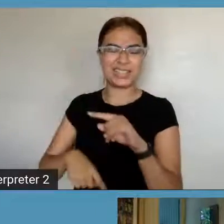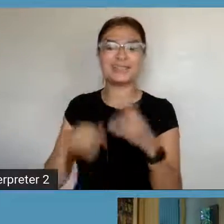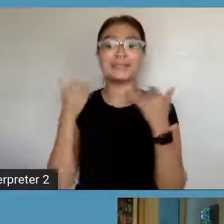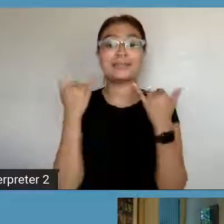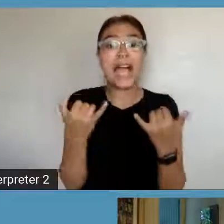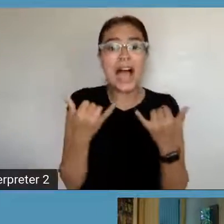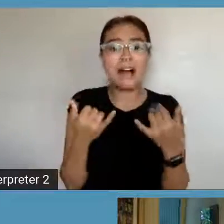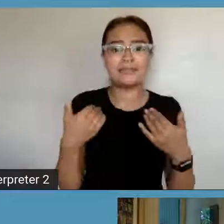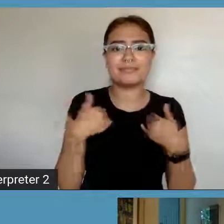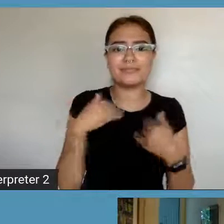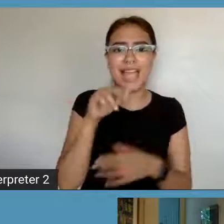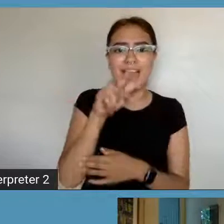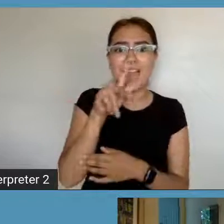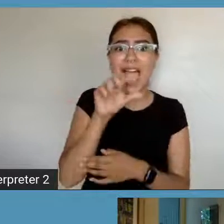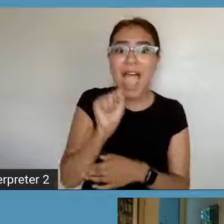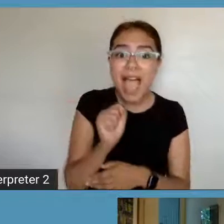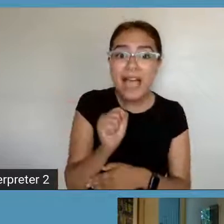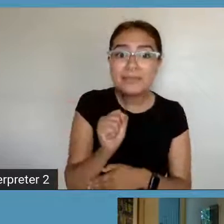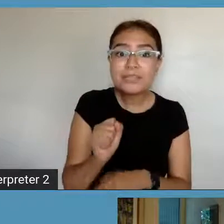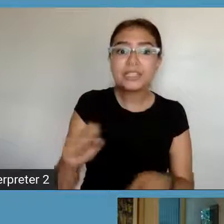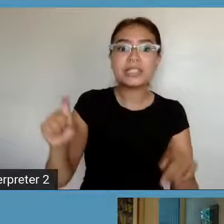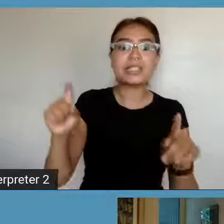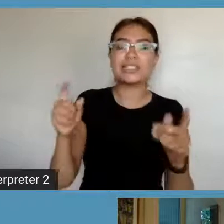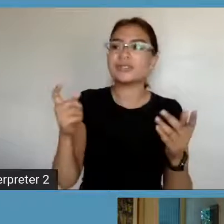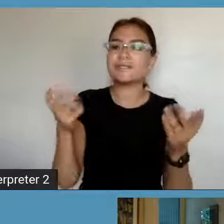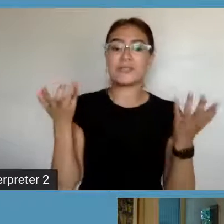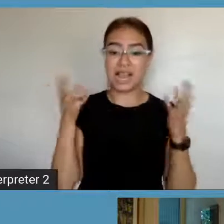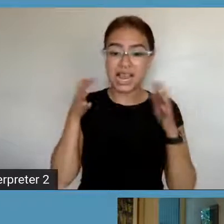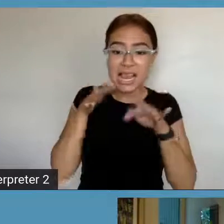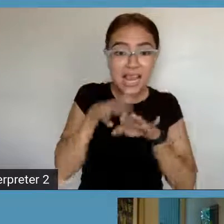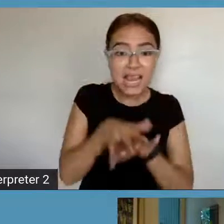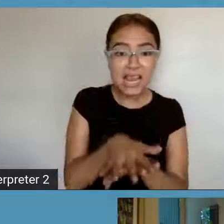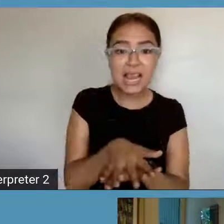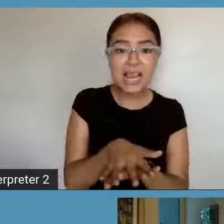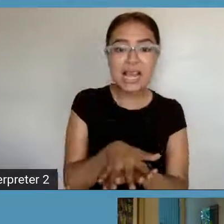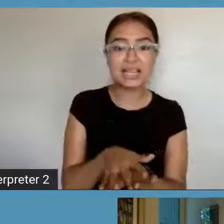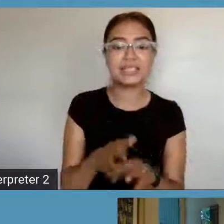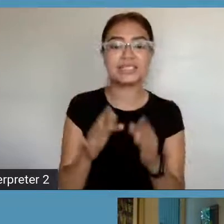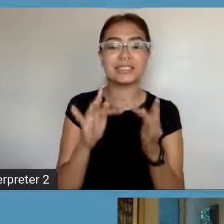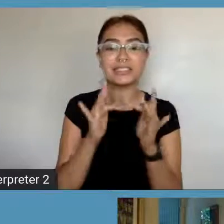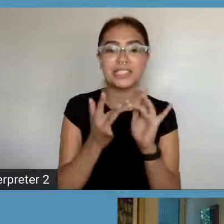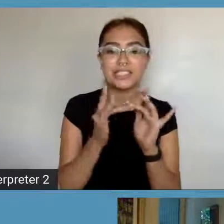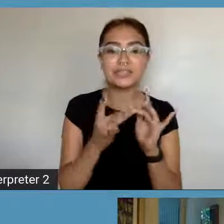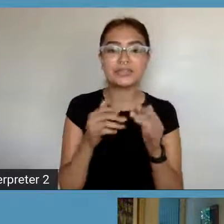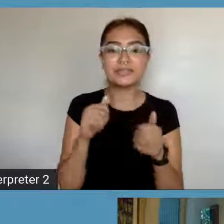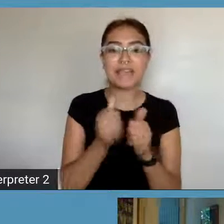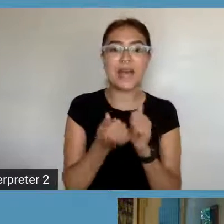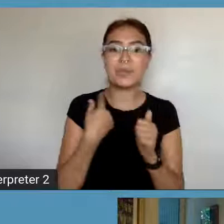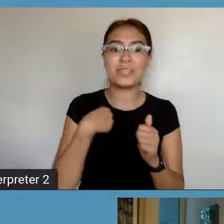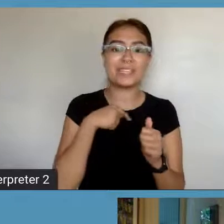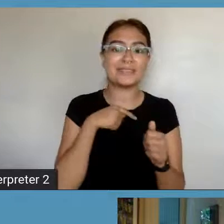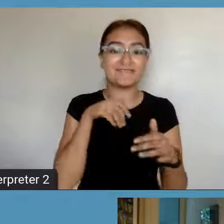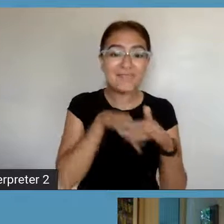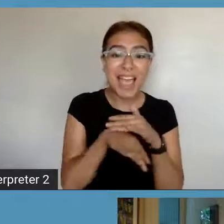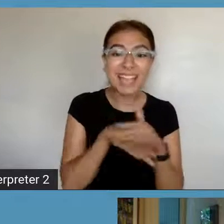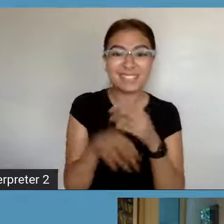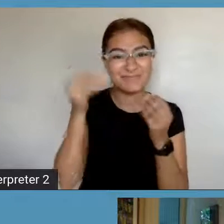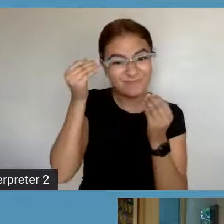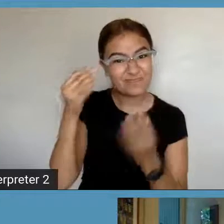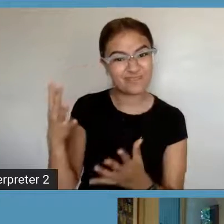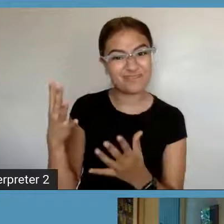it's revolutionized digital technologies and the way that we are able to access information.